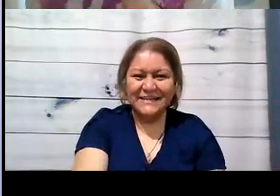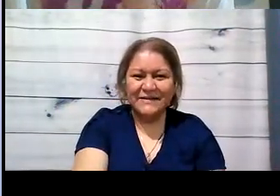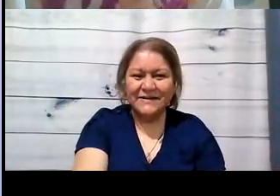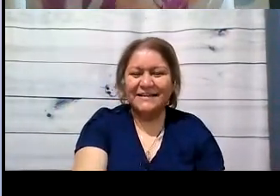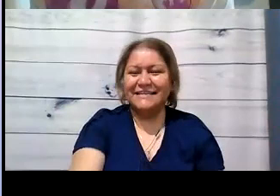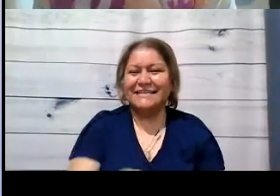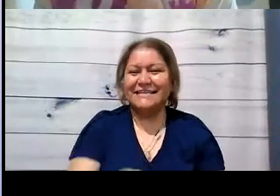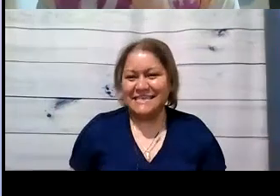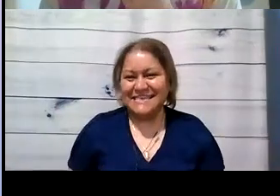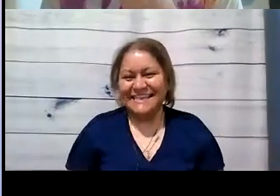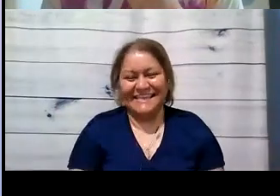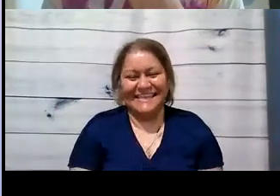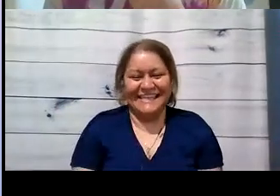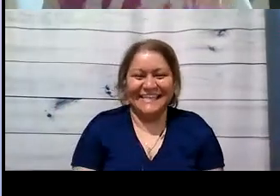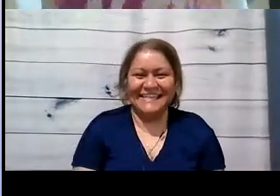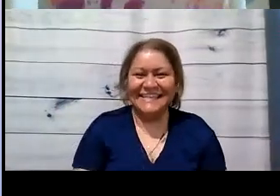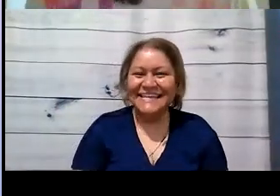Sleepy little bees. Yes.